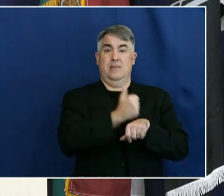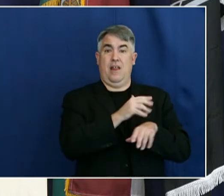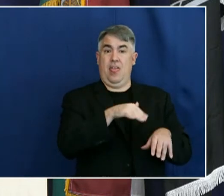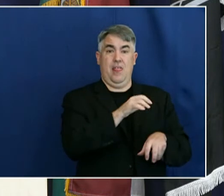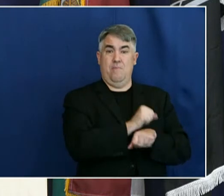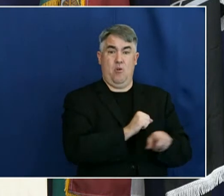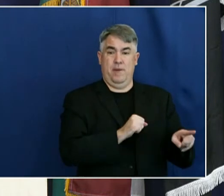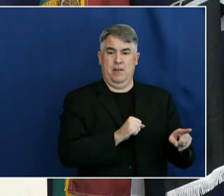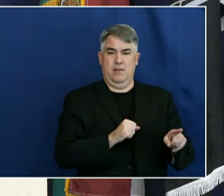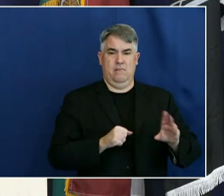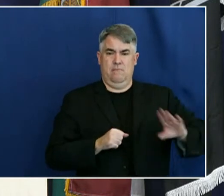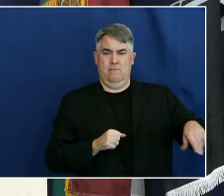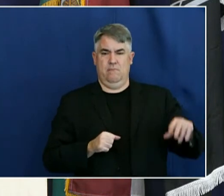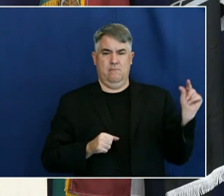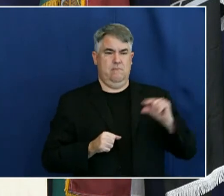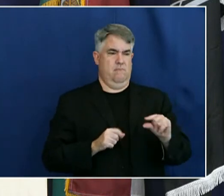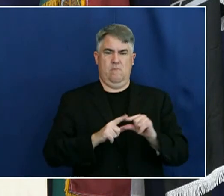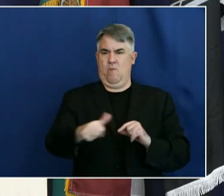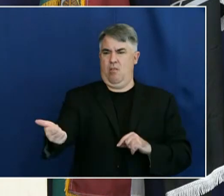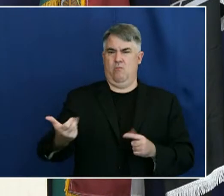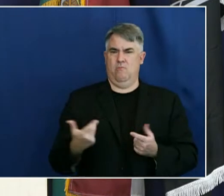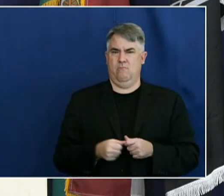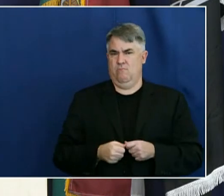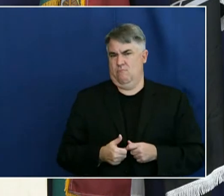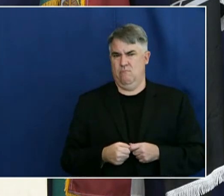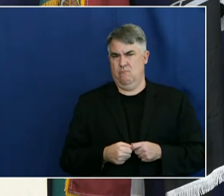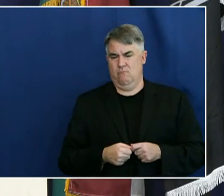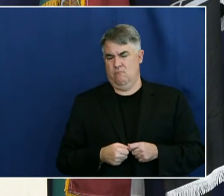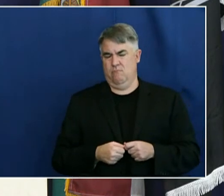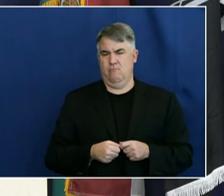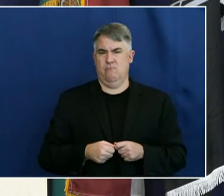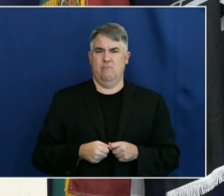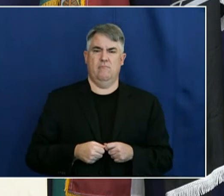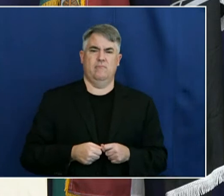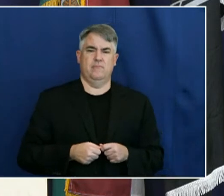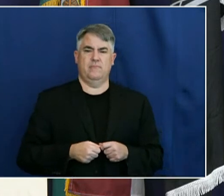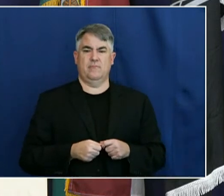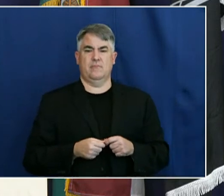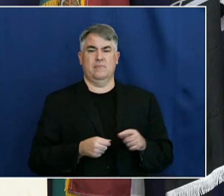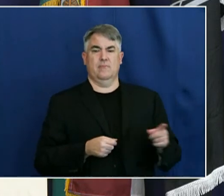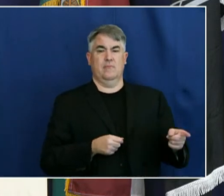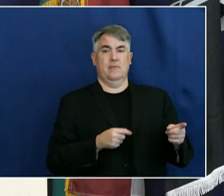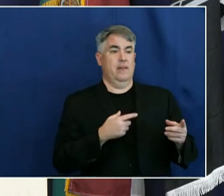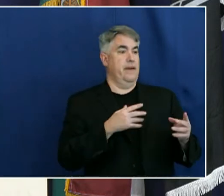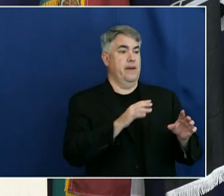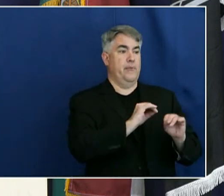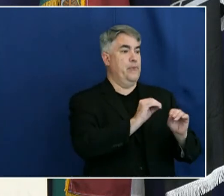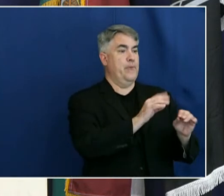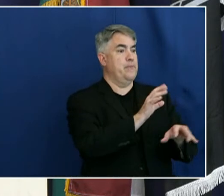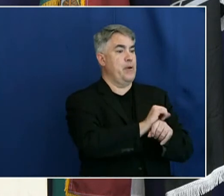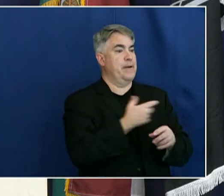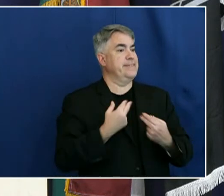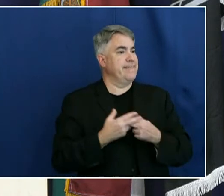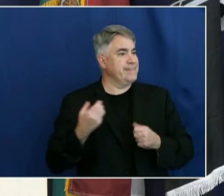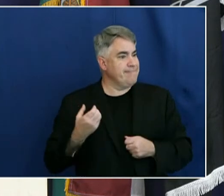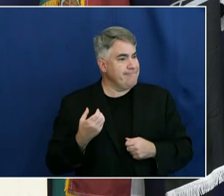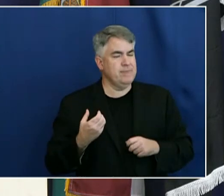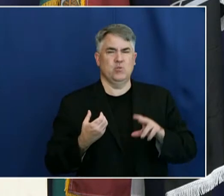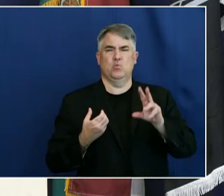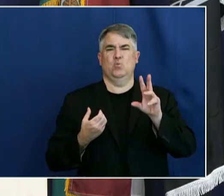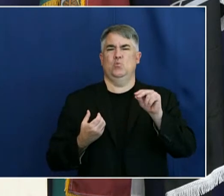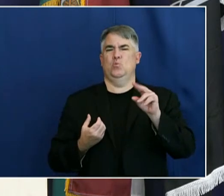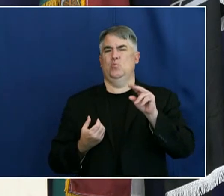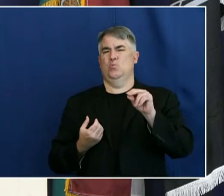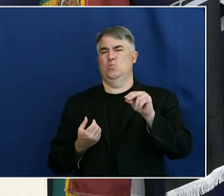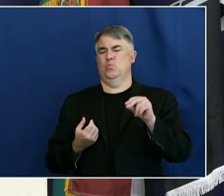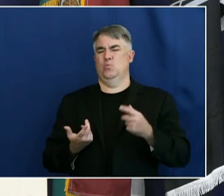there's no doses sitting on a shelf somehow that are restricted for that. We make them available. If they have the demand and the need for them, then